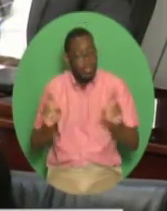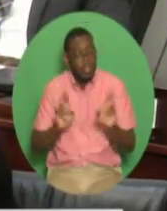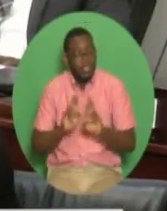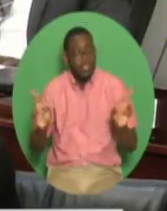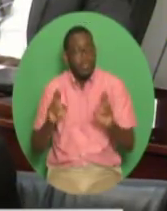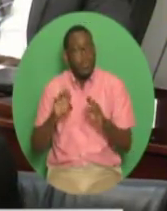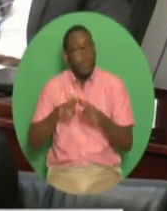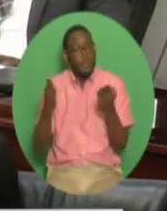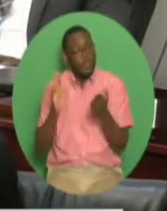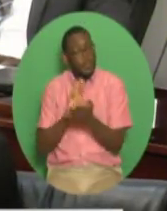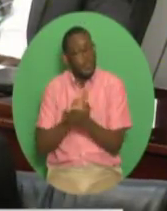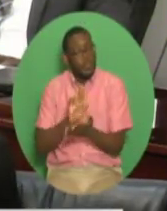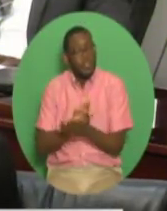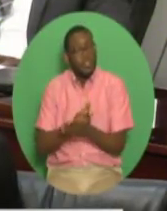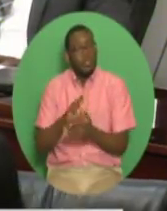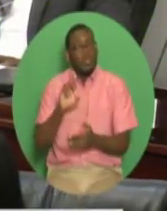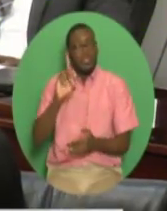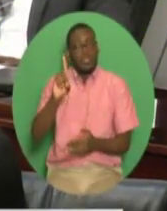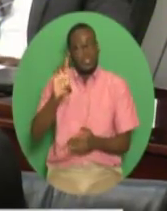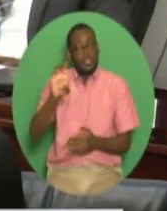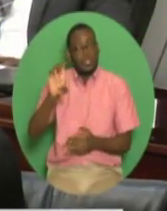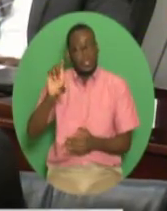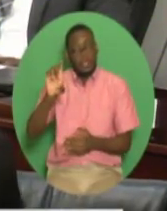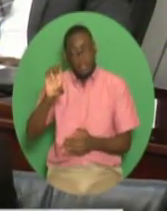center is completed.